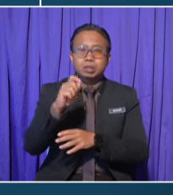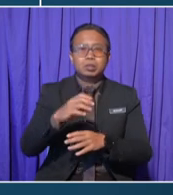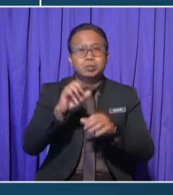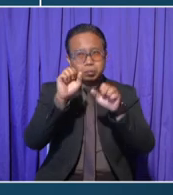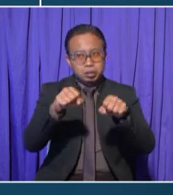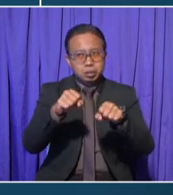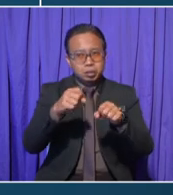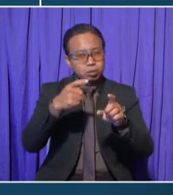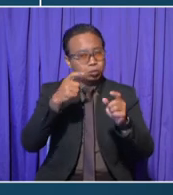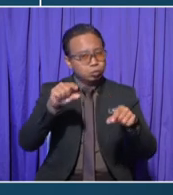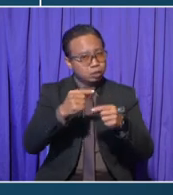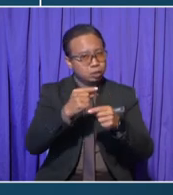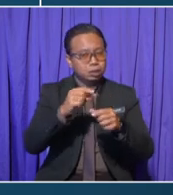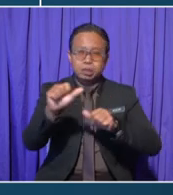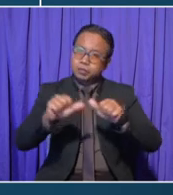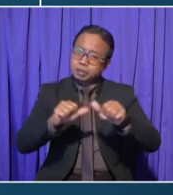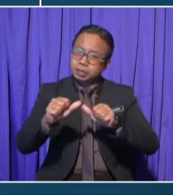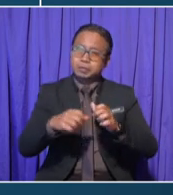this activity?